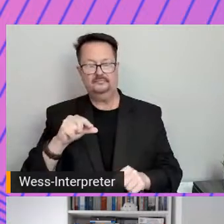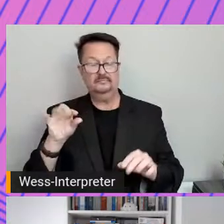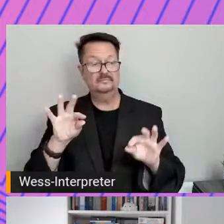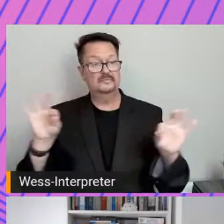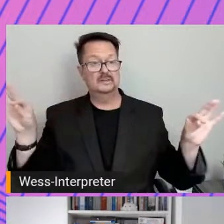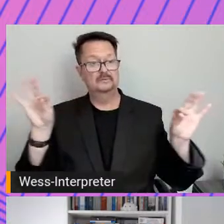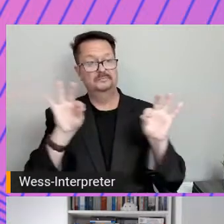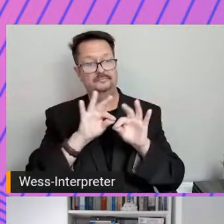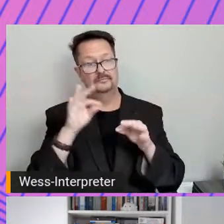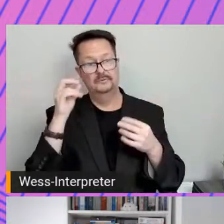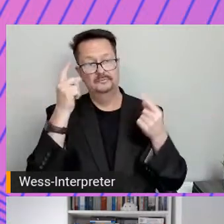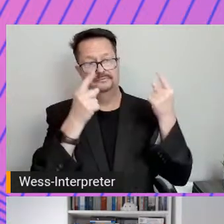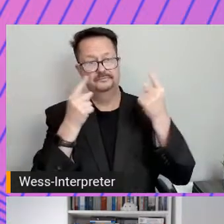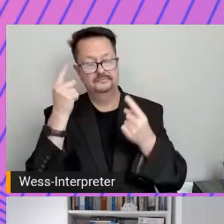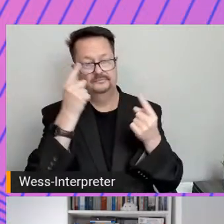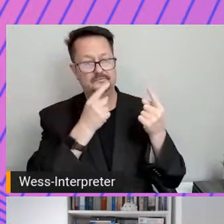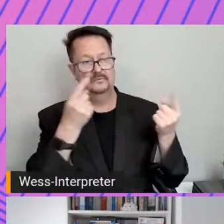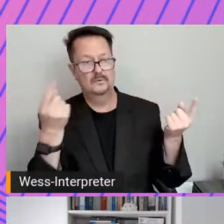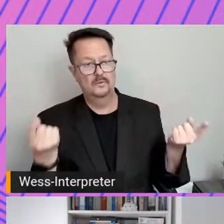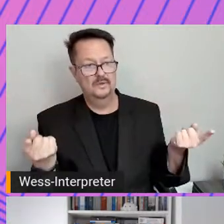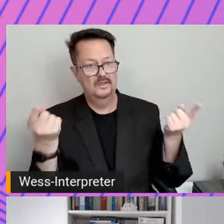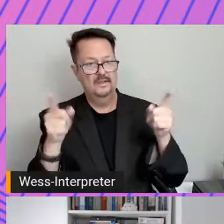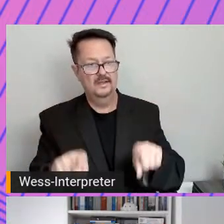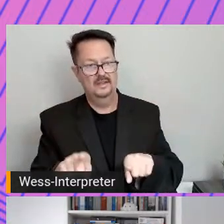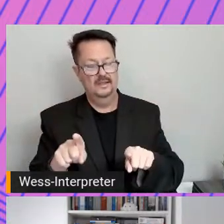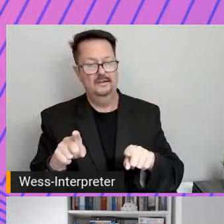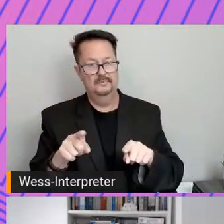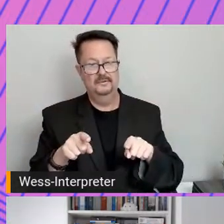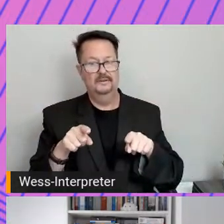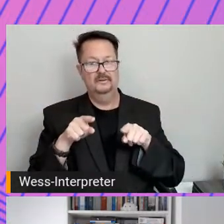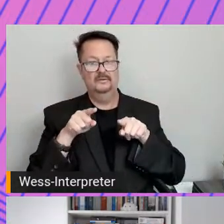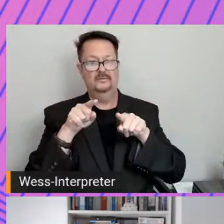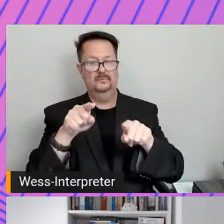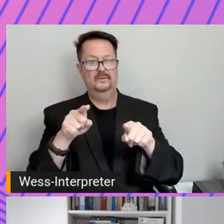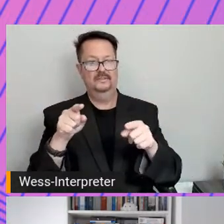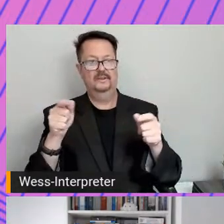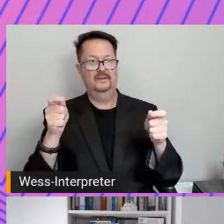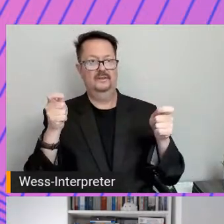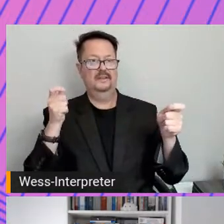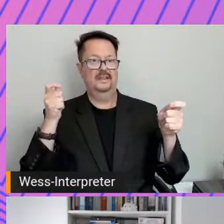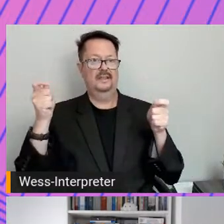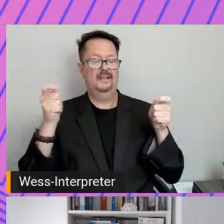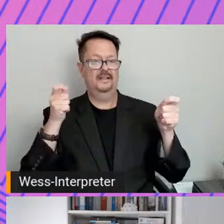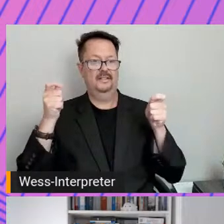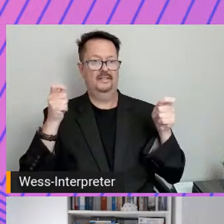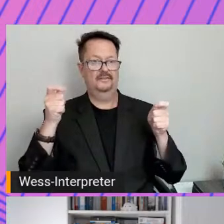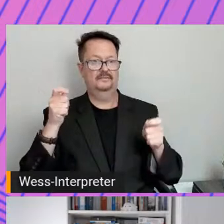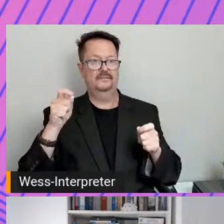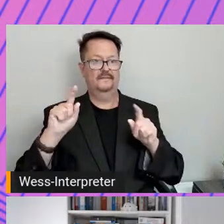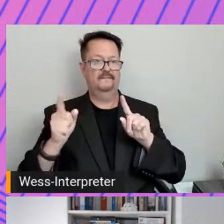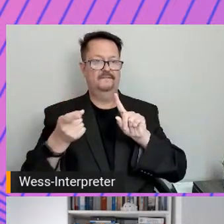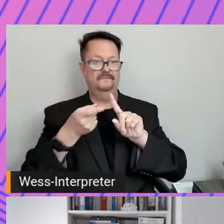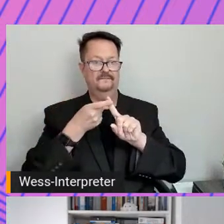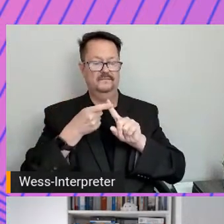consider what happens inside of that micro VM with that handler function. So we're going to talk about the AWS Lambda